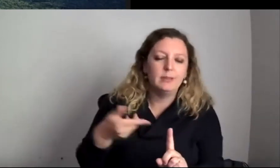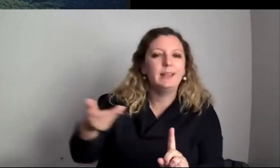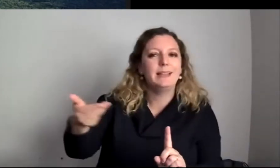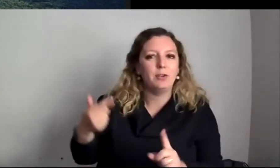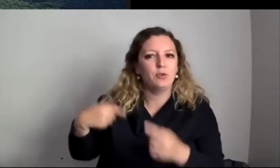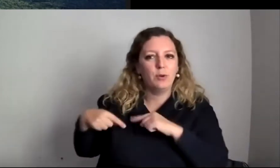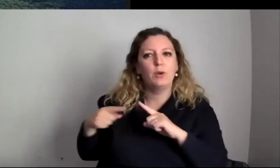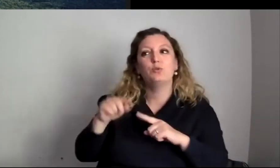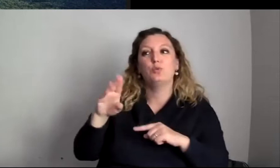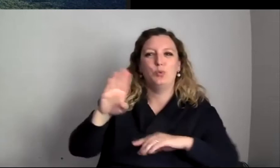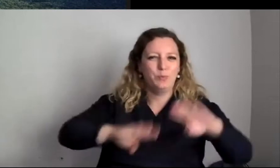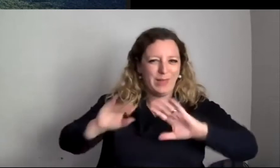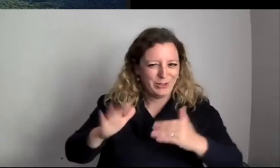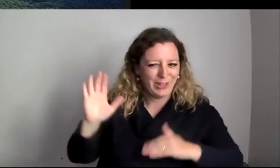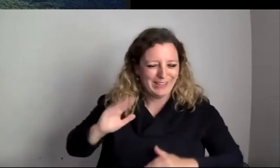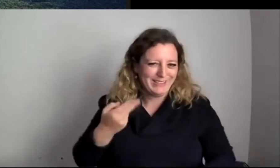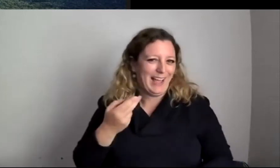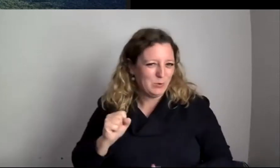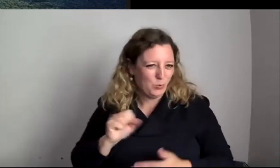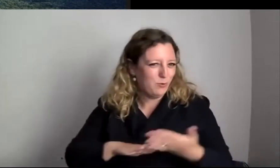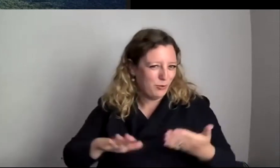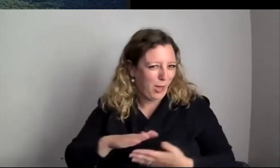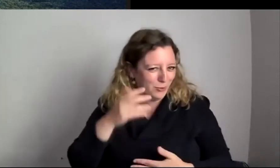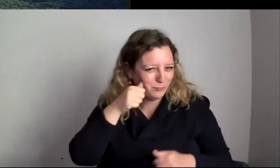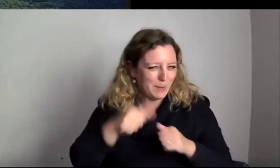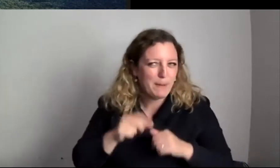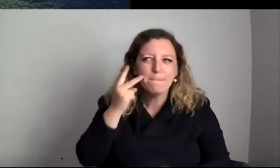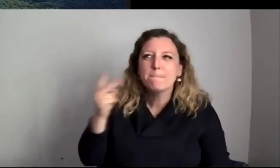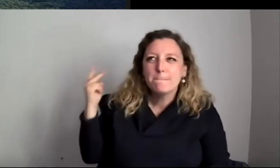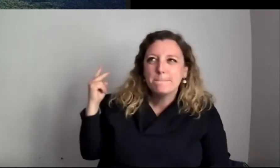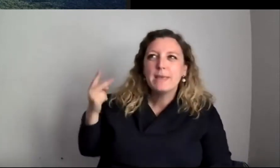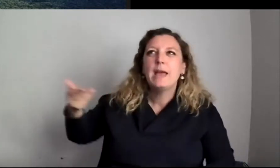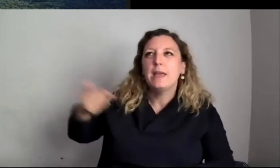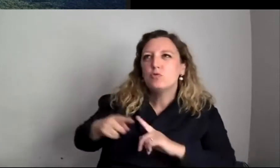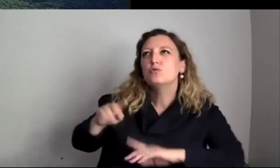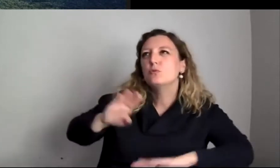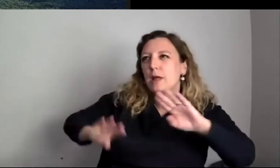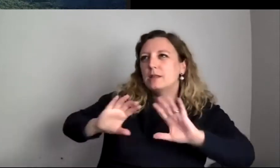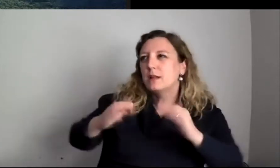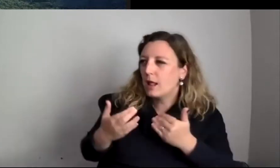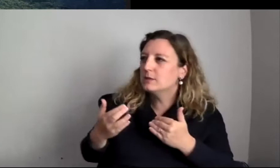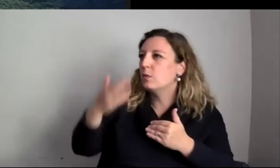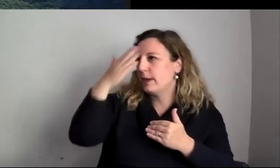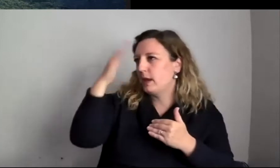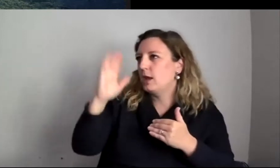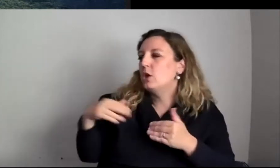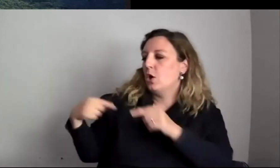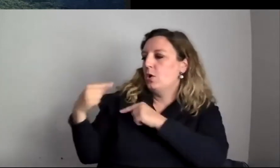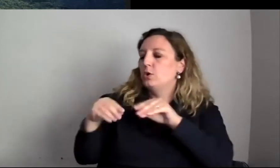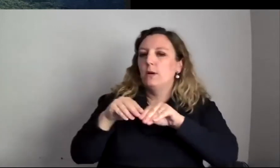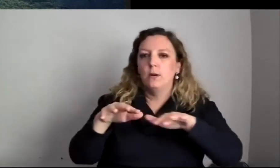to bio classes that we took in high school or college, right? So if we think back to our intro to bio classes, we know gene flow is an